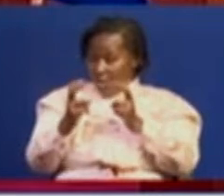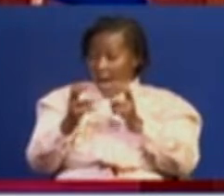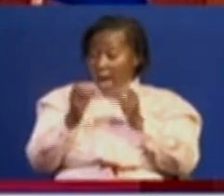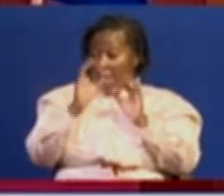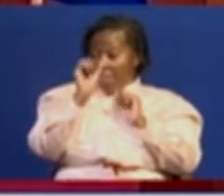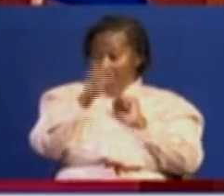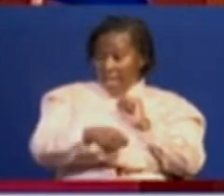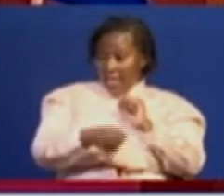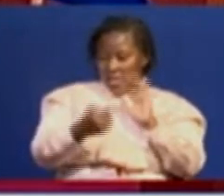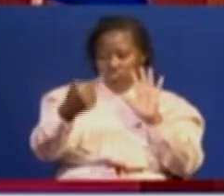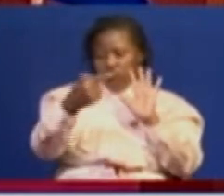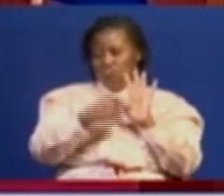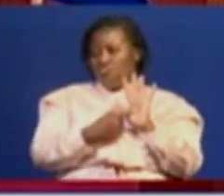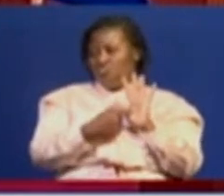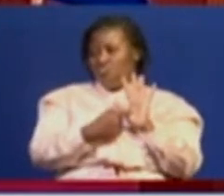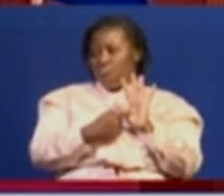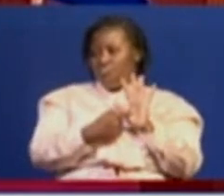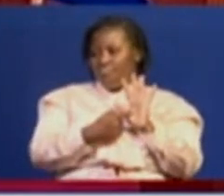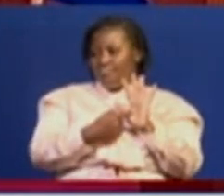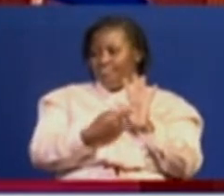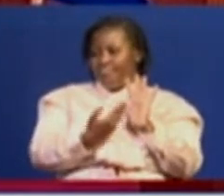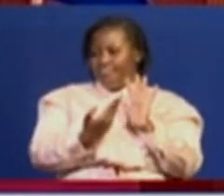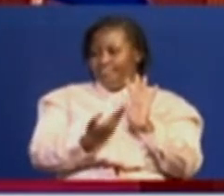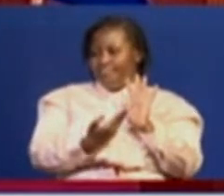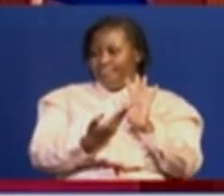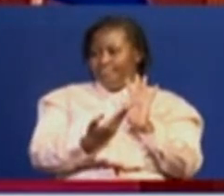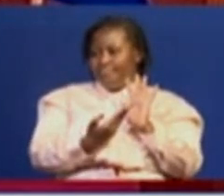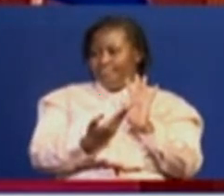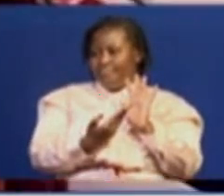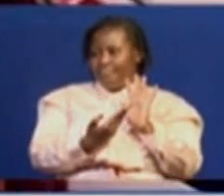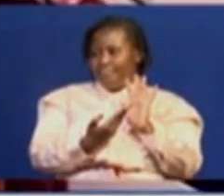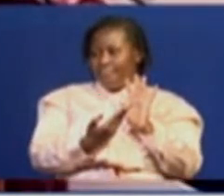motion? And if yes, would you kindly indicate them?